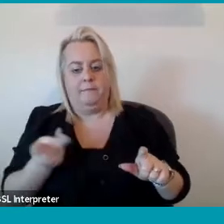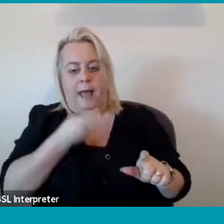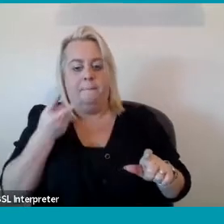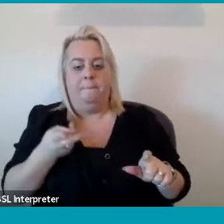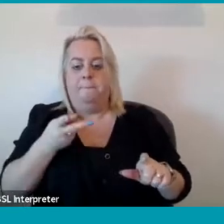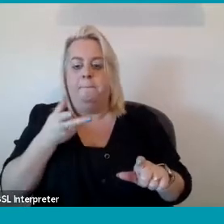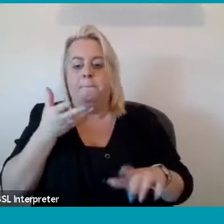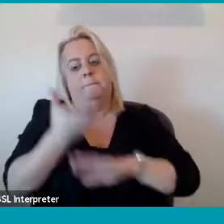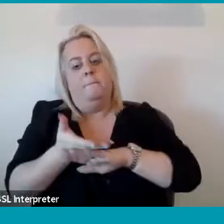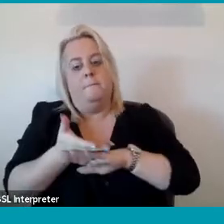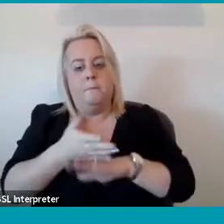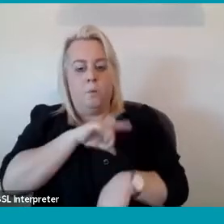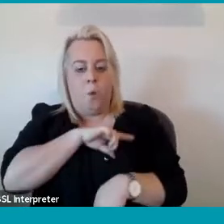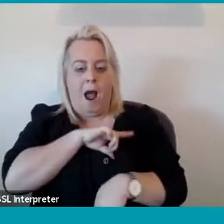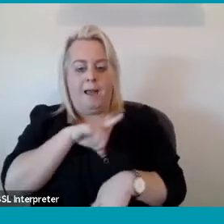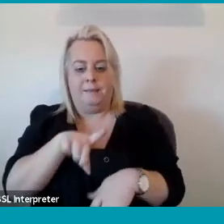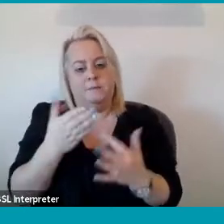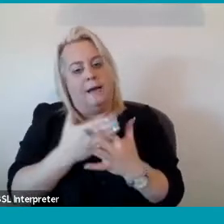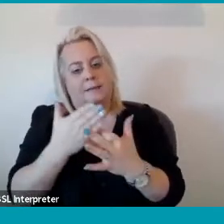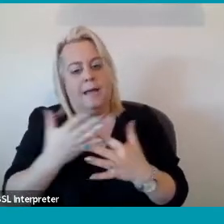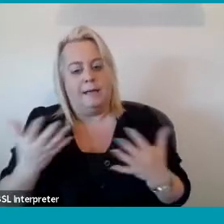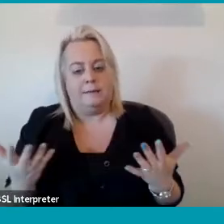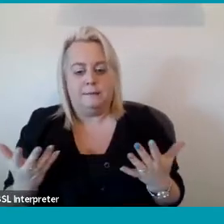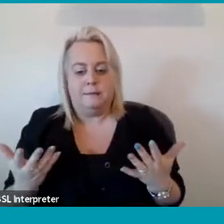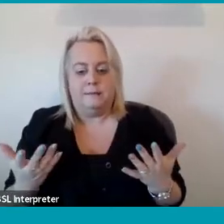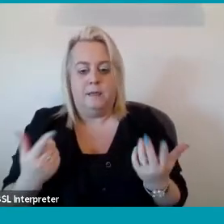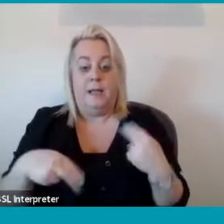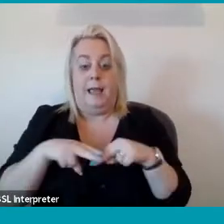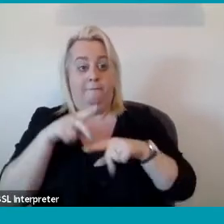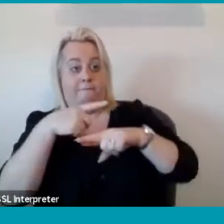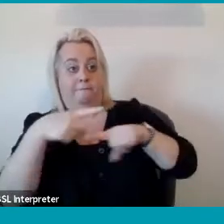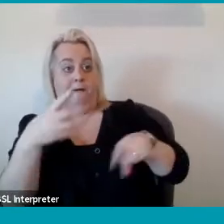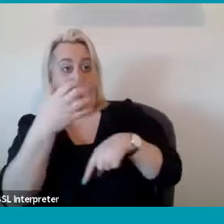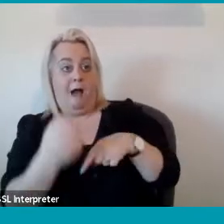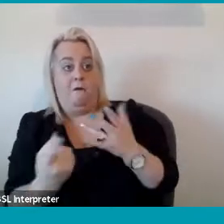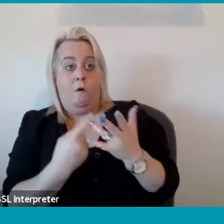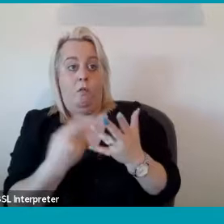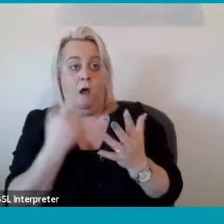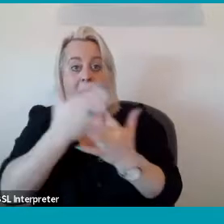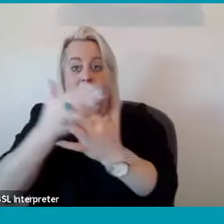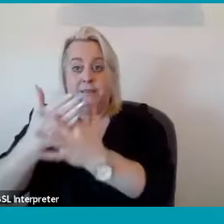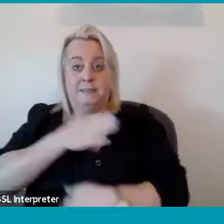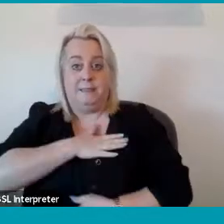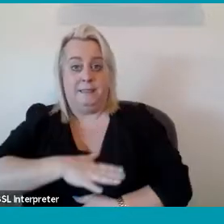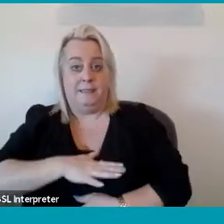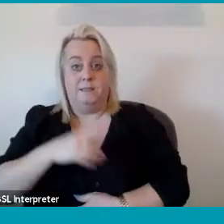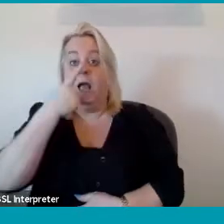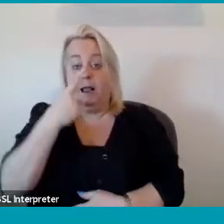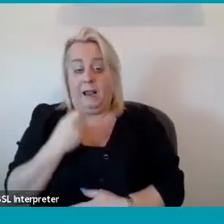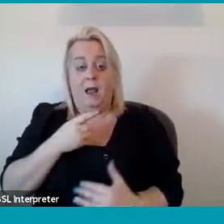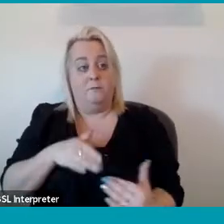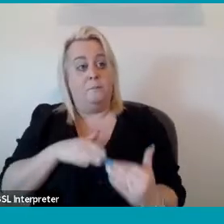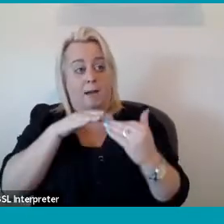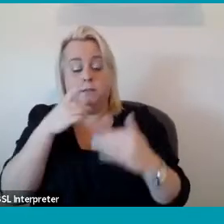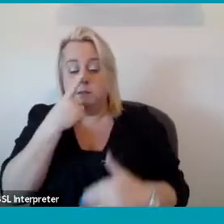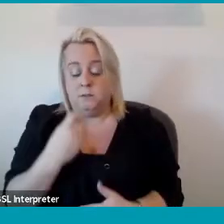have additional access needs, we'll do our best to accommodate those. But what we like to do is to